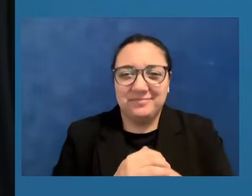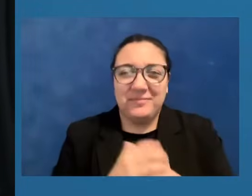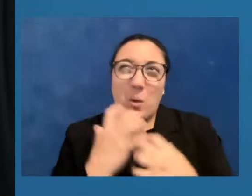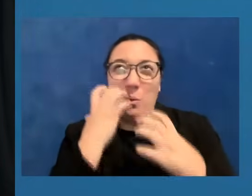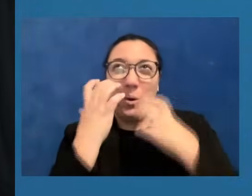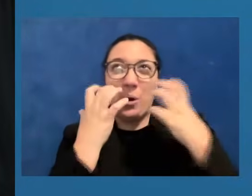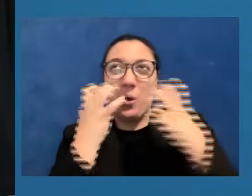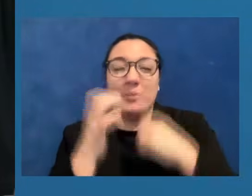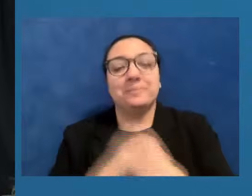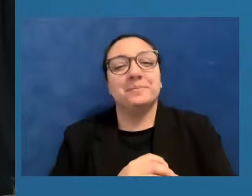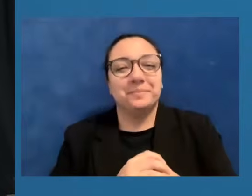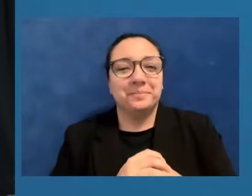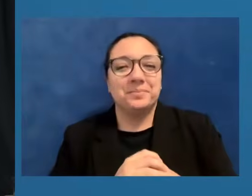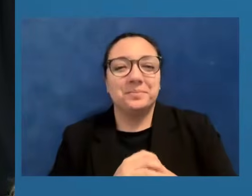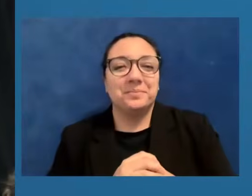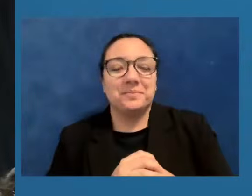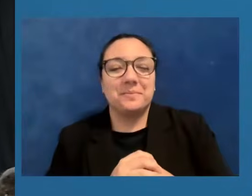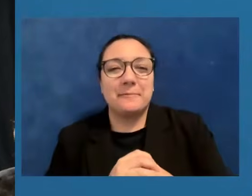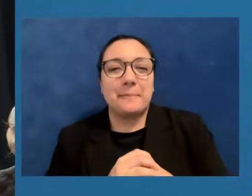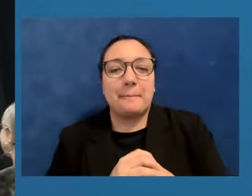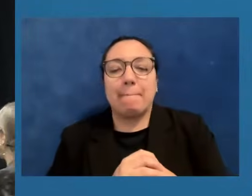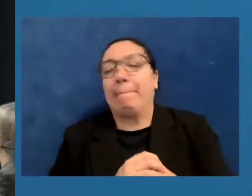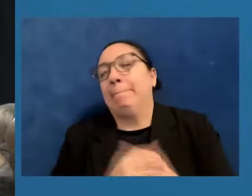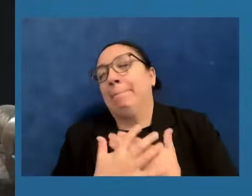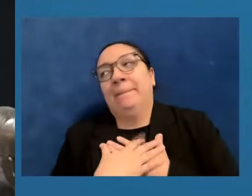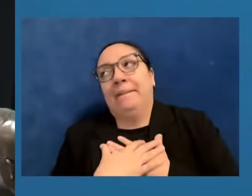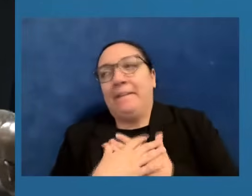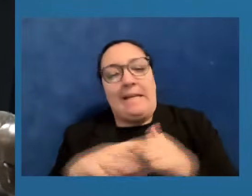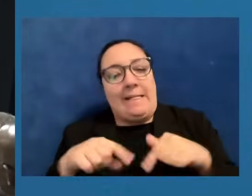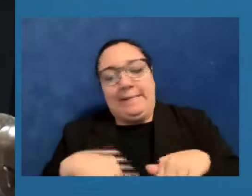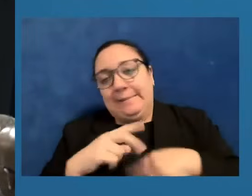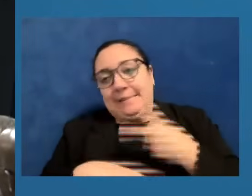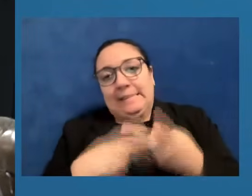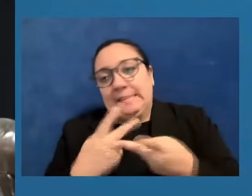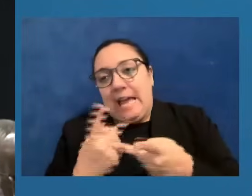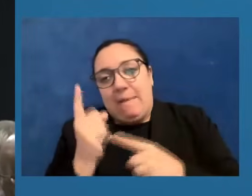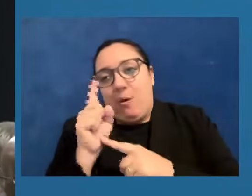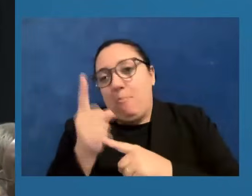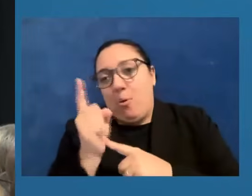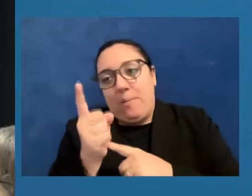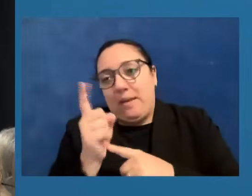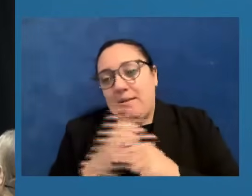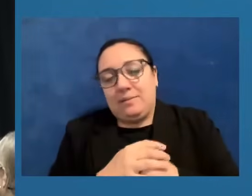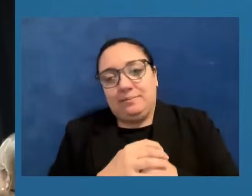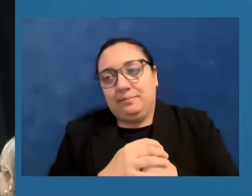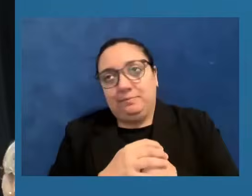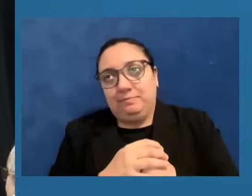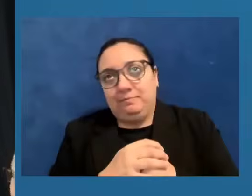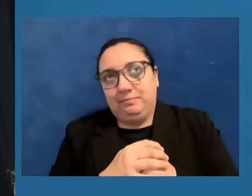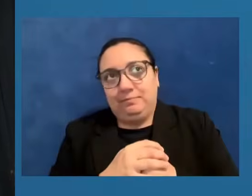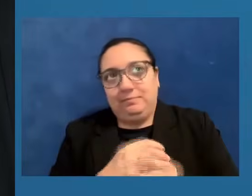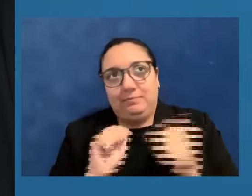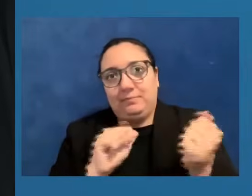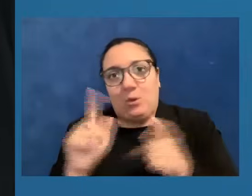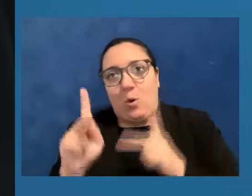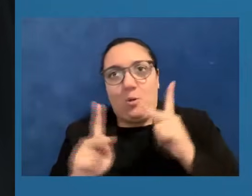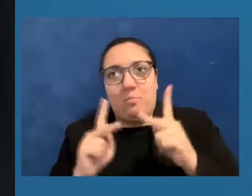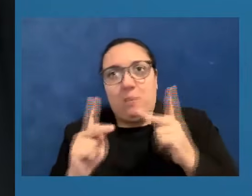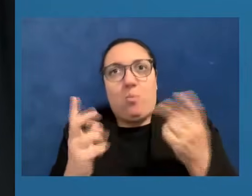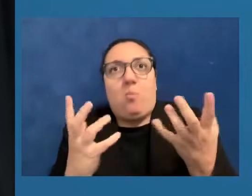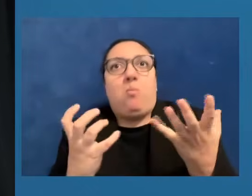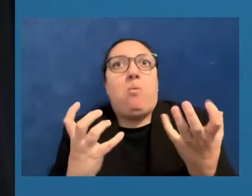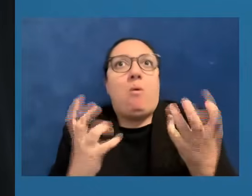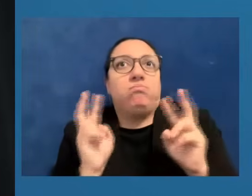So, these are the kinds of moments that I think everybody lives for in government,